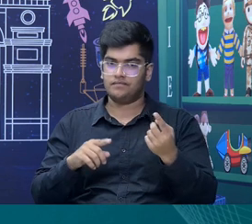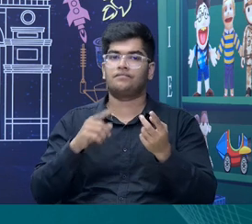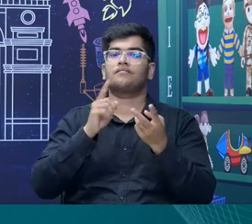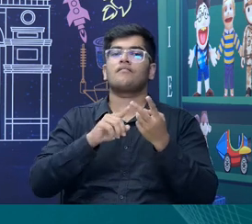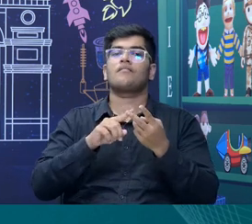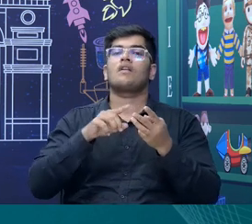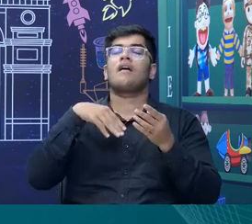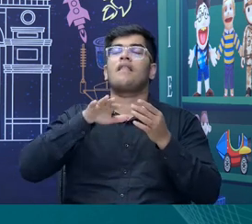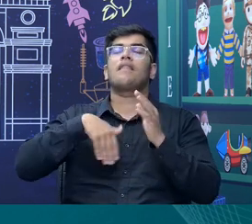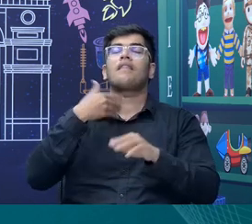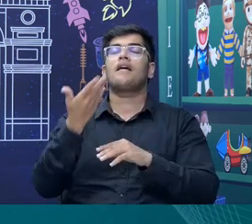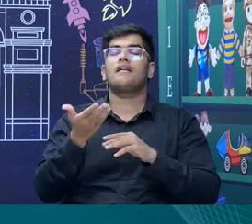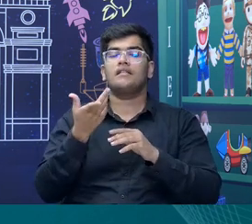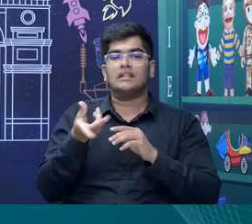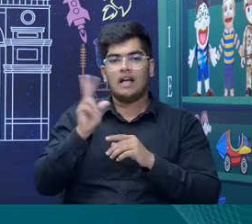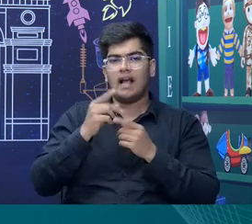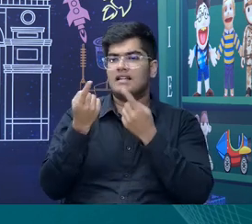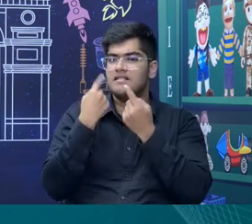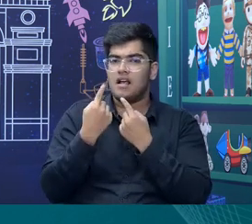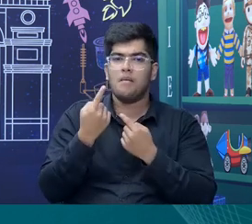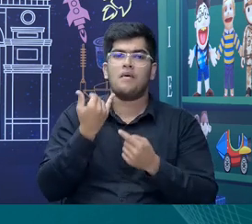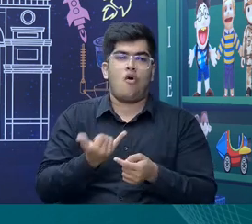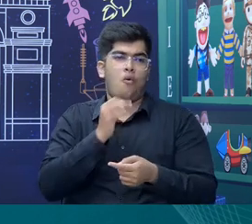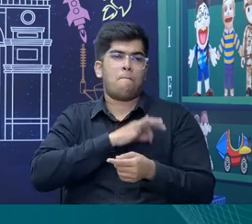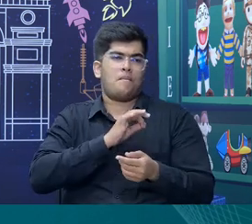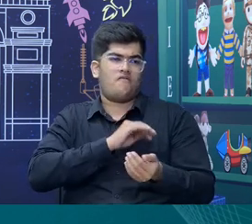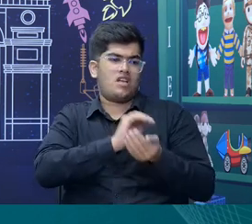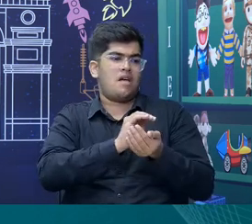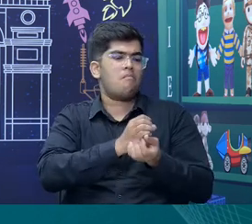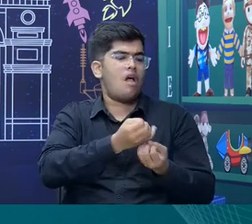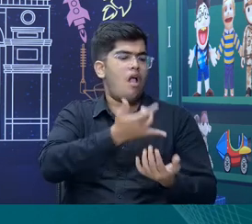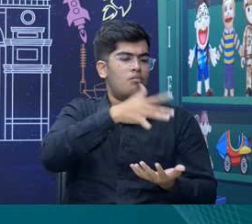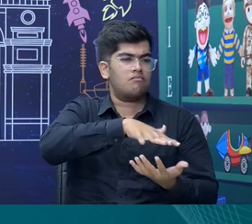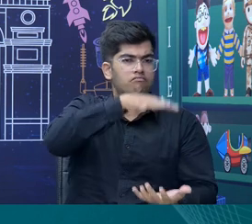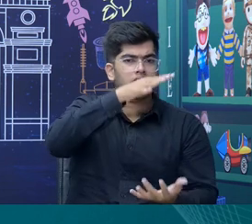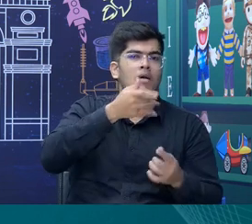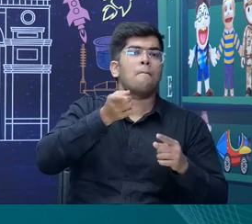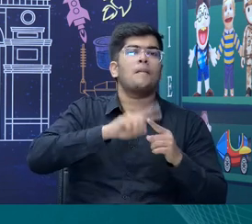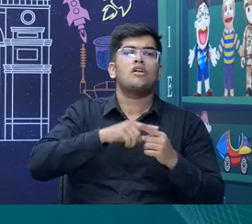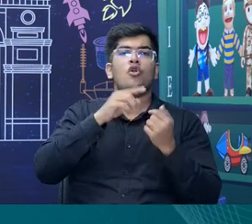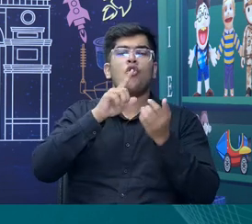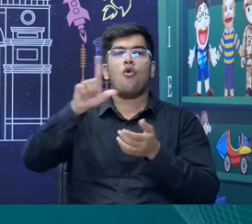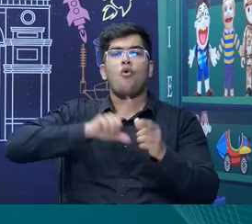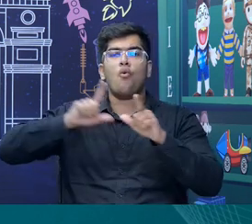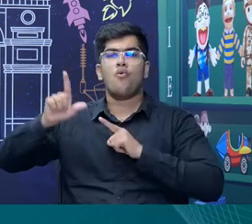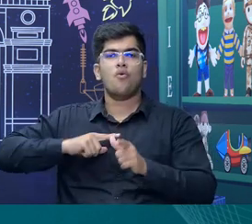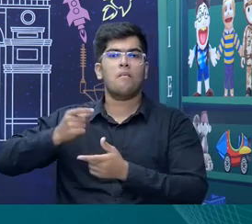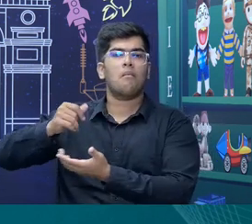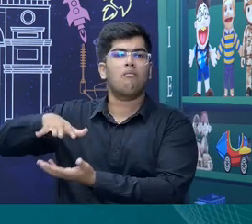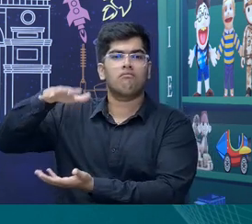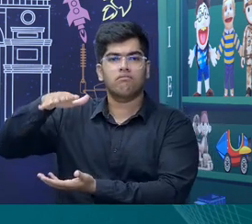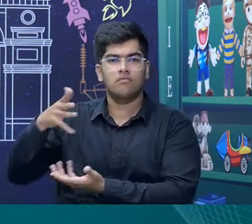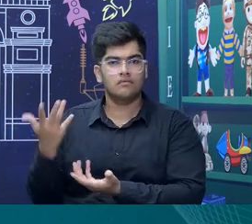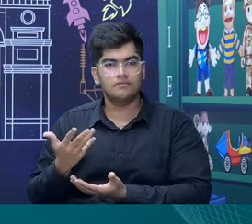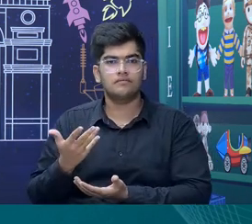distribution of reserves and Surplus determination and payment of amount payable to retiring